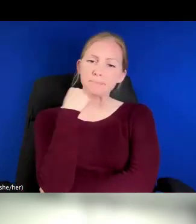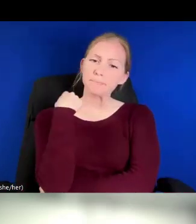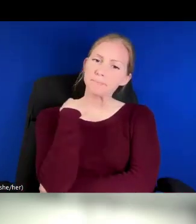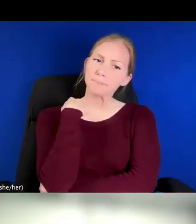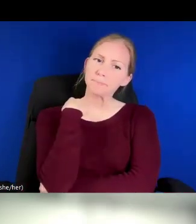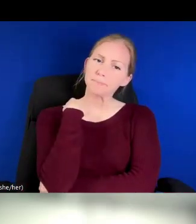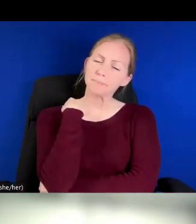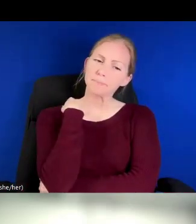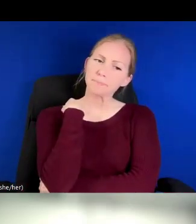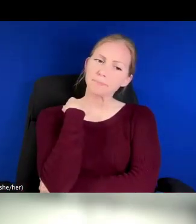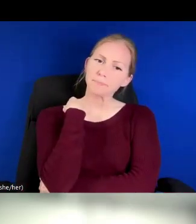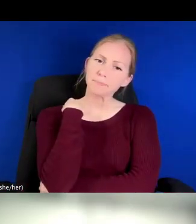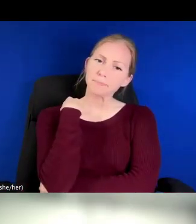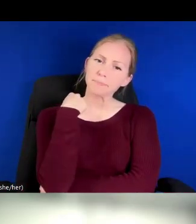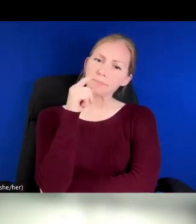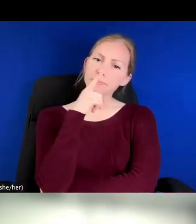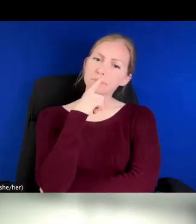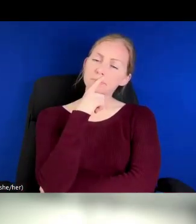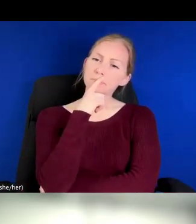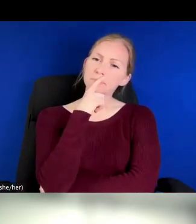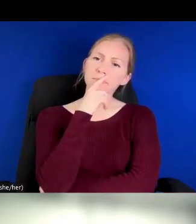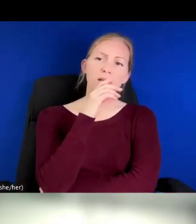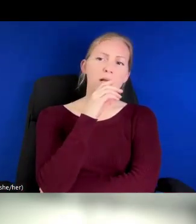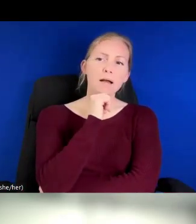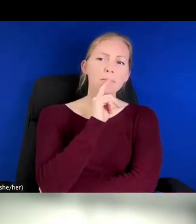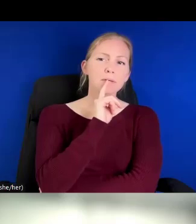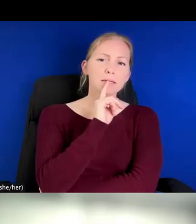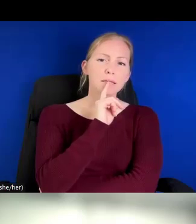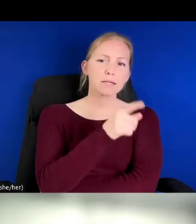in terms of, I'm not sure